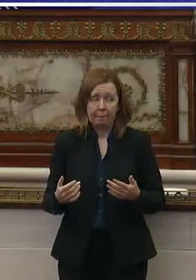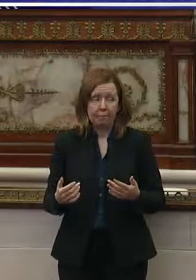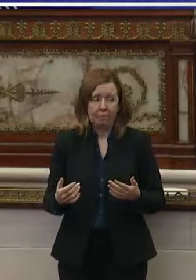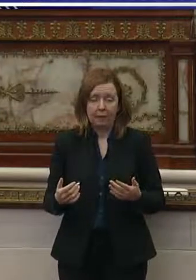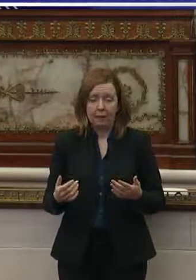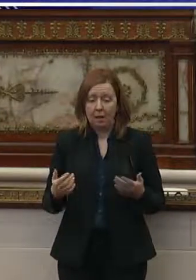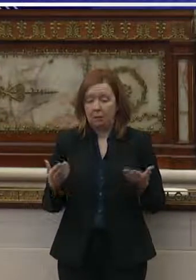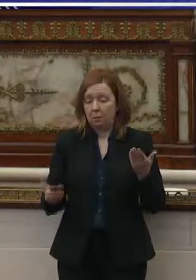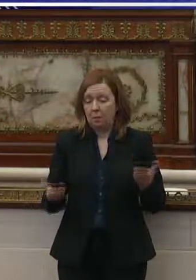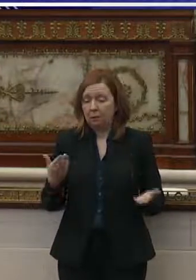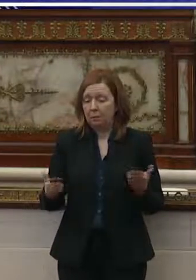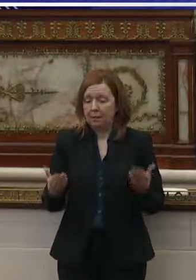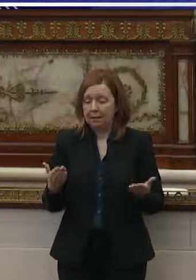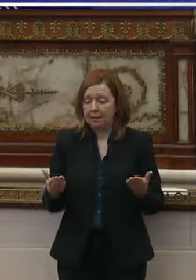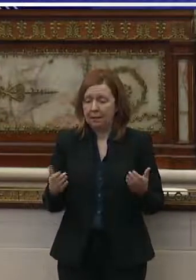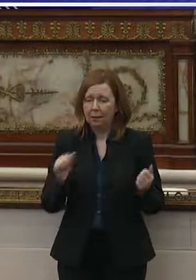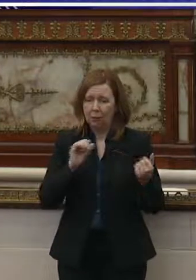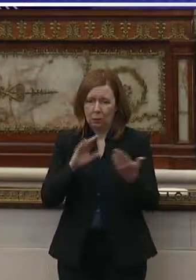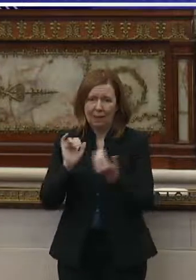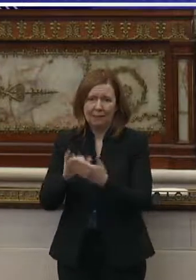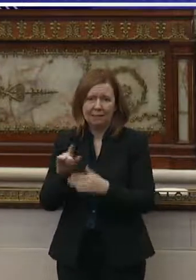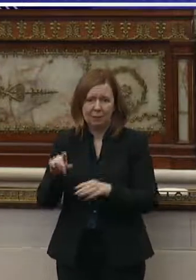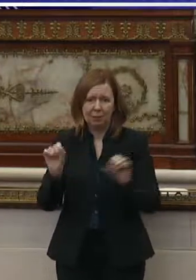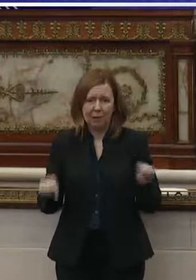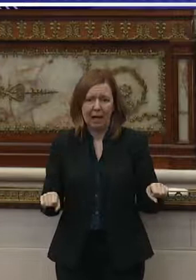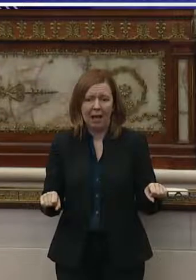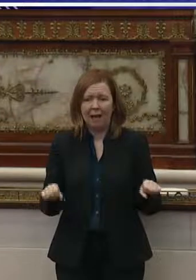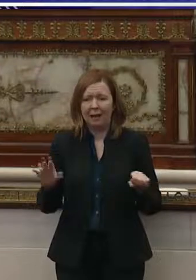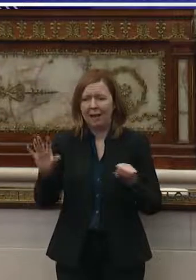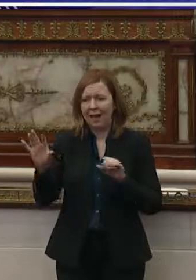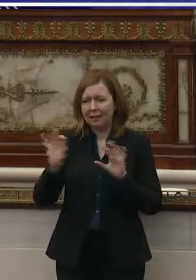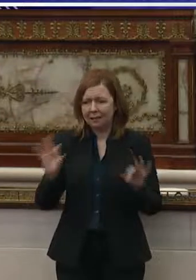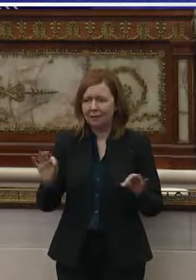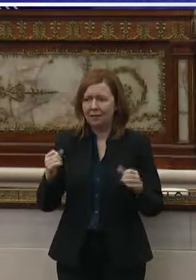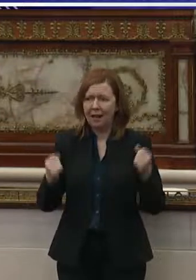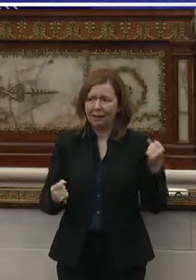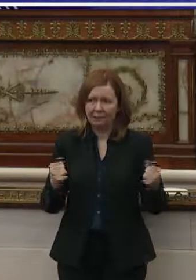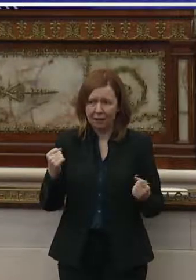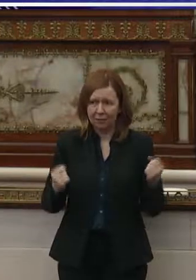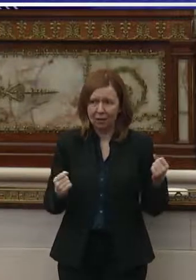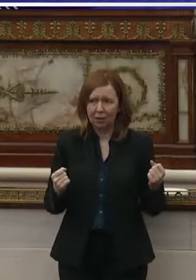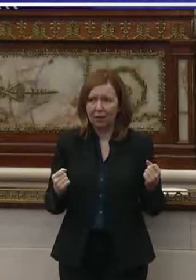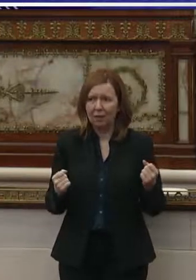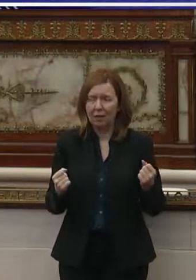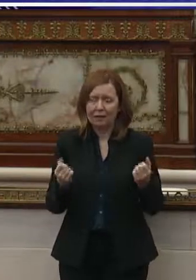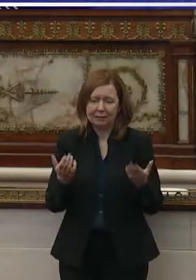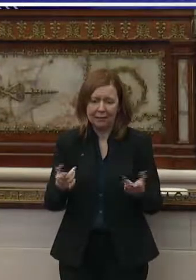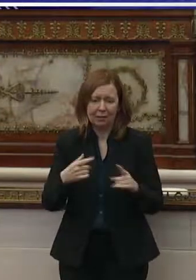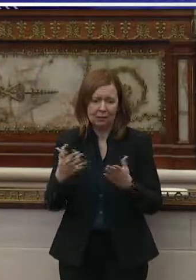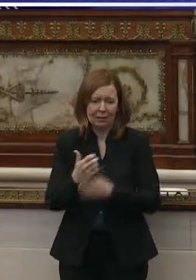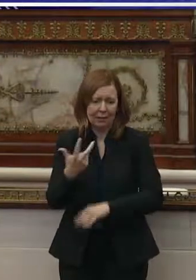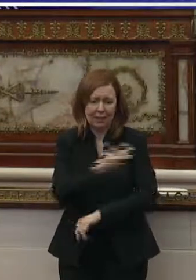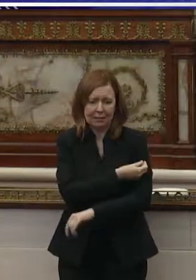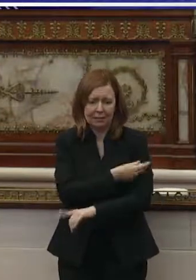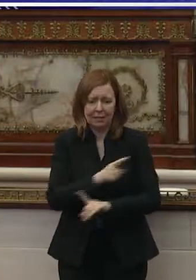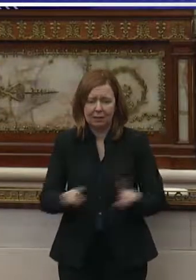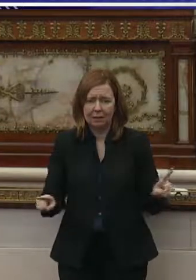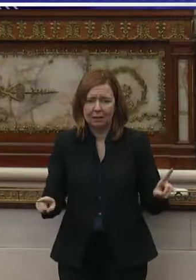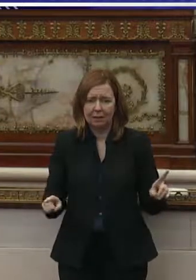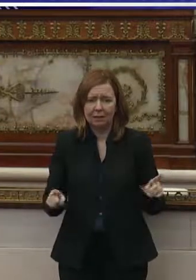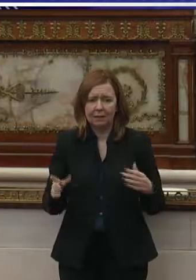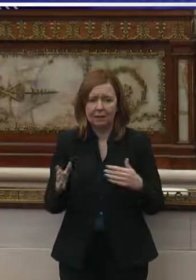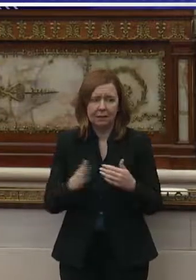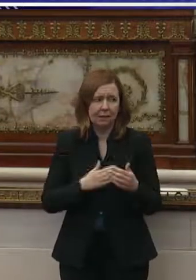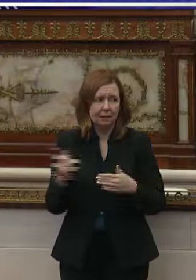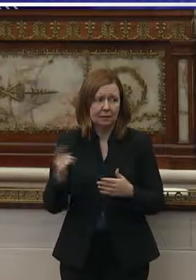there are probably ways that you can, identify the vehicle as there to get vaccinated, but even